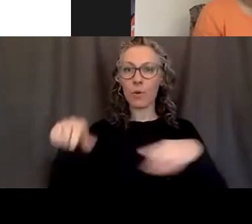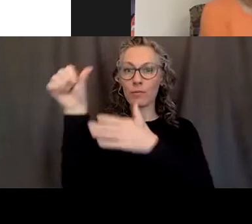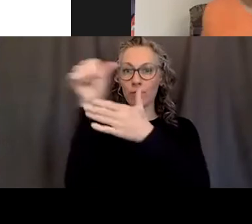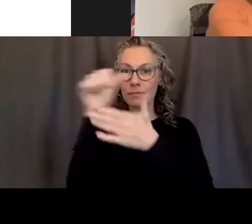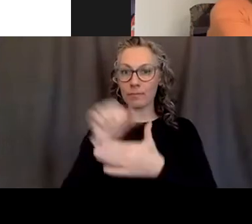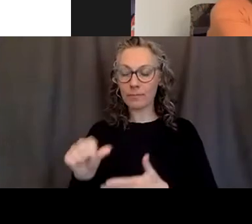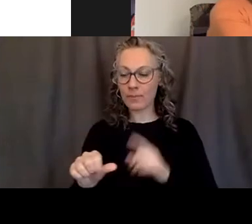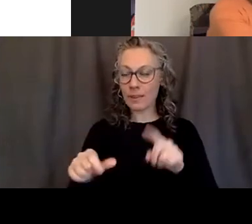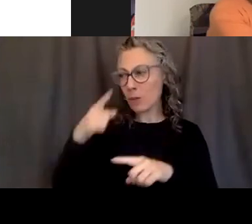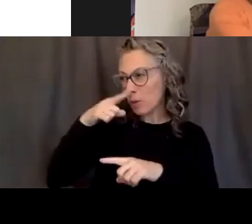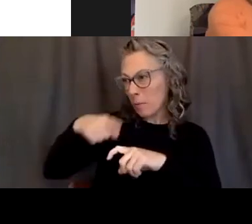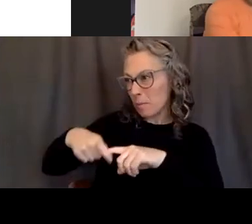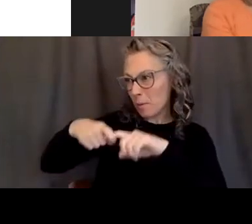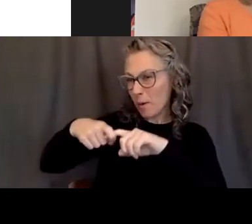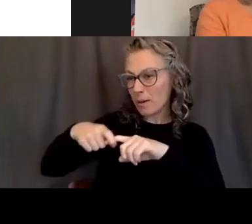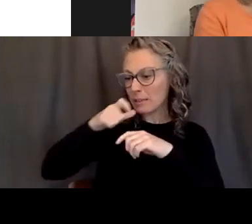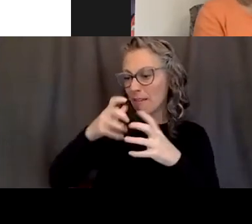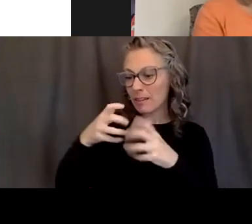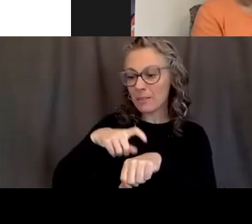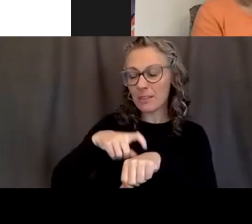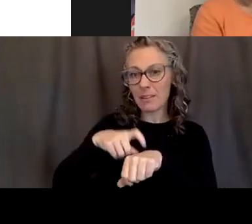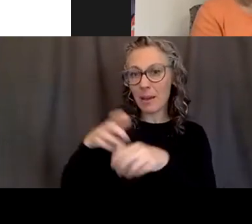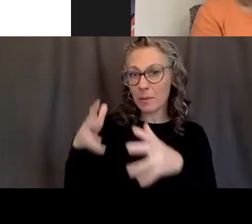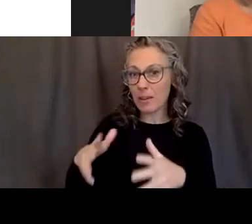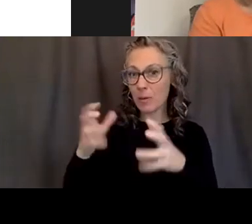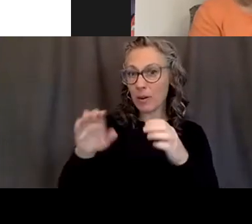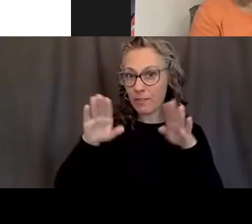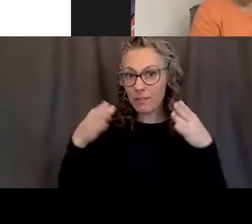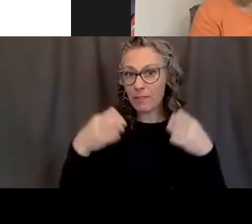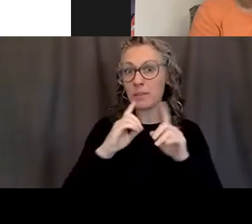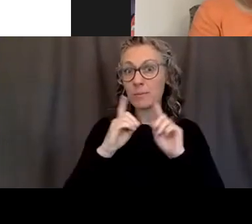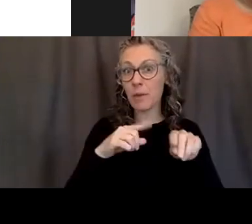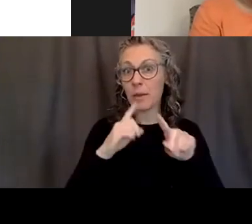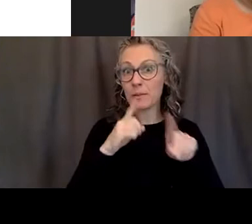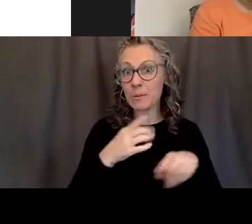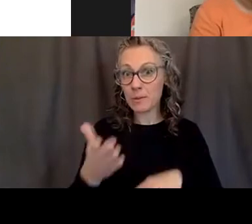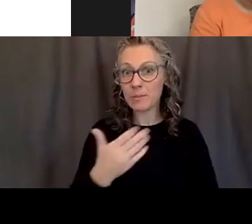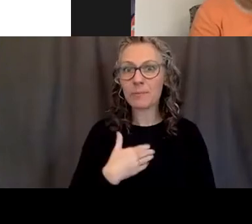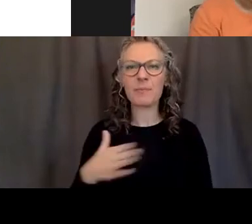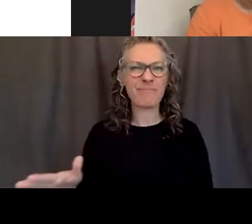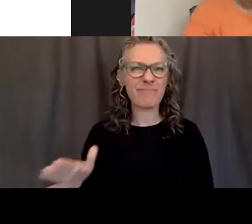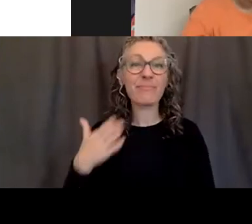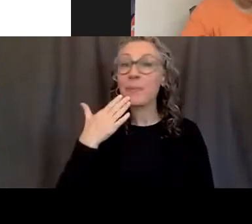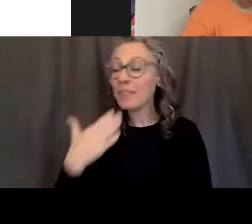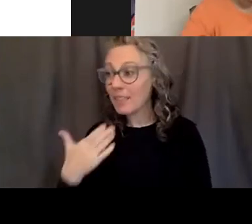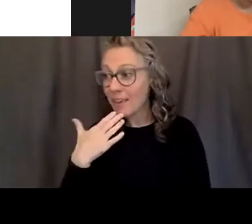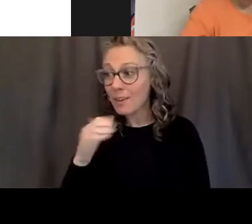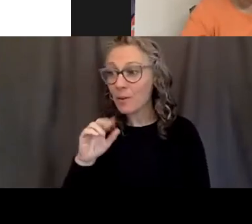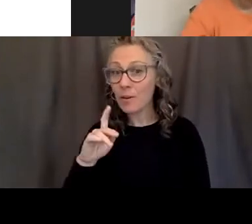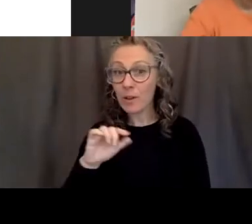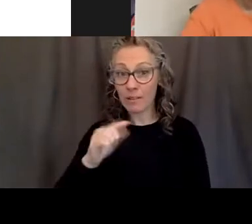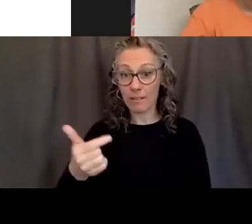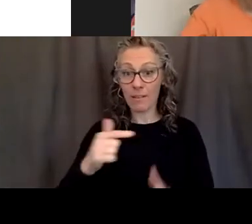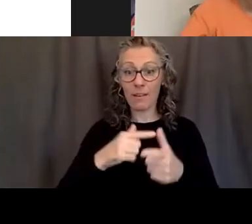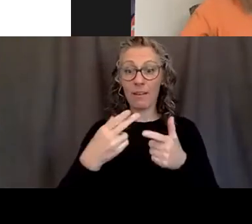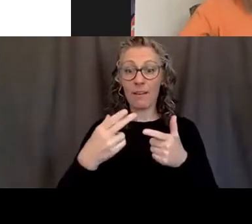you for a moment. Just Yeah, we that's don't fine, have a fine. lot of time left, so I I want know. to focus on getting the rest of our answers in. Okay. All right. Thank you, Audrey. Henry, did you have something quick to share Thanks.